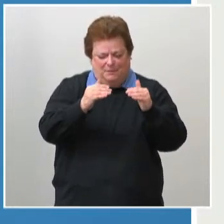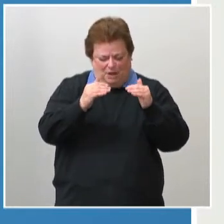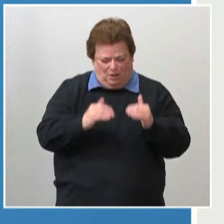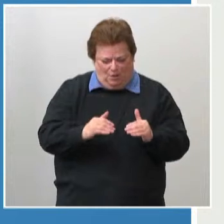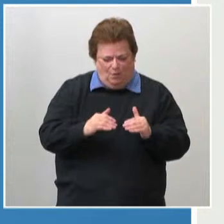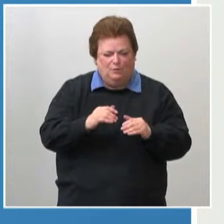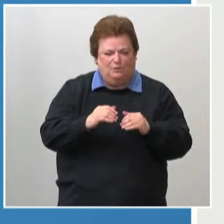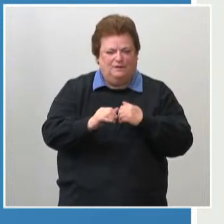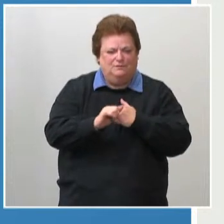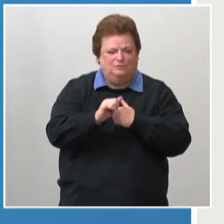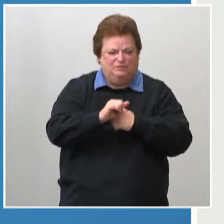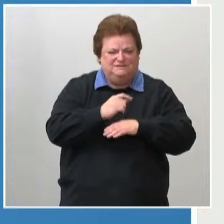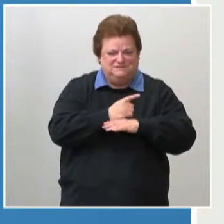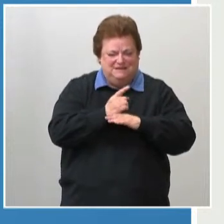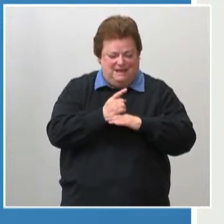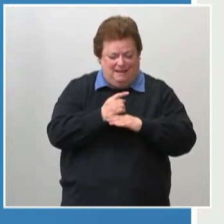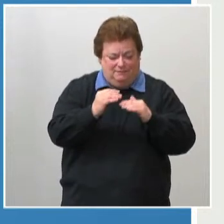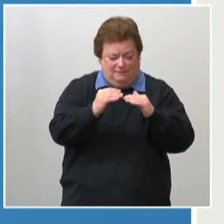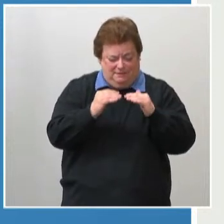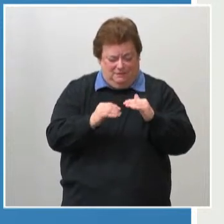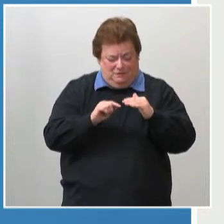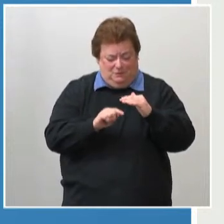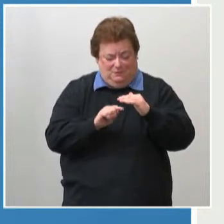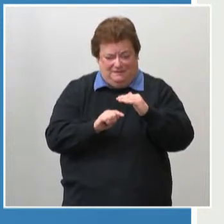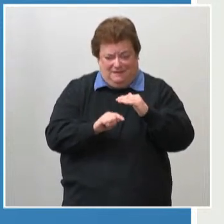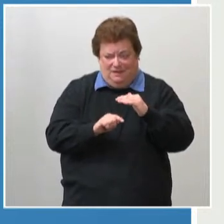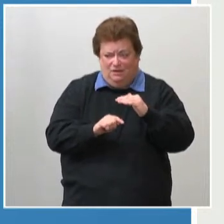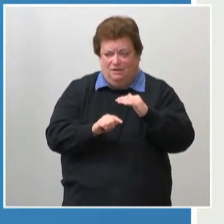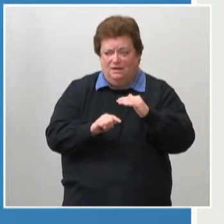dial image. At the bottom of this section